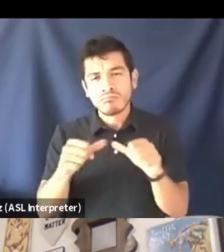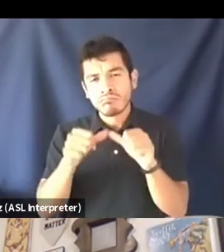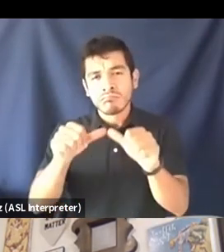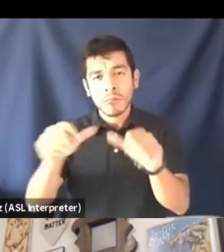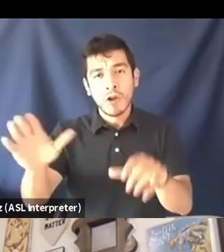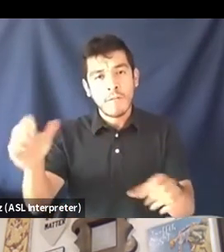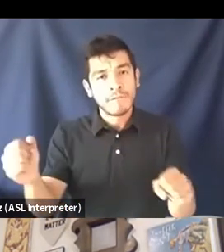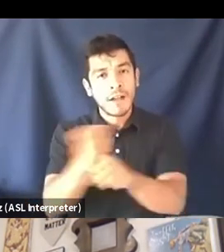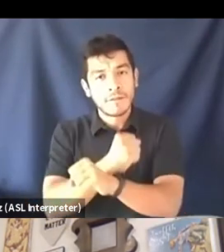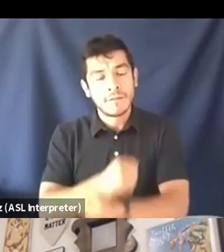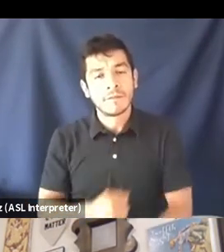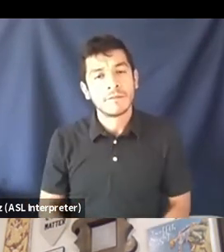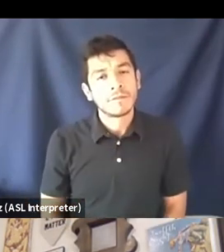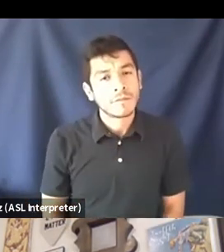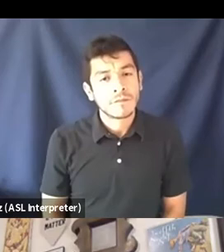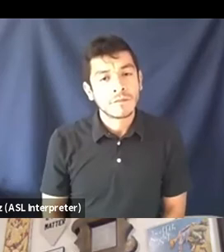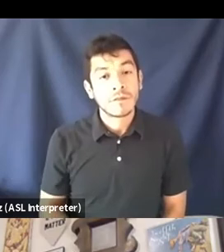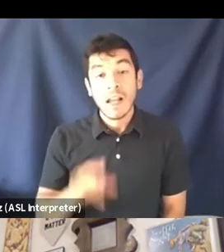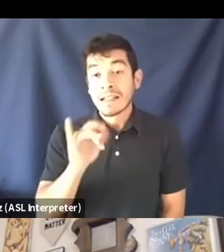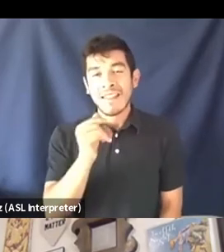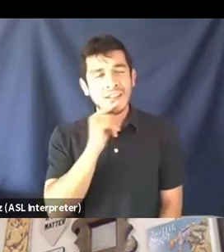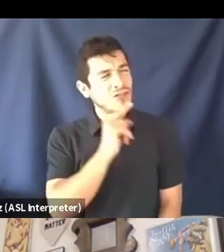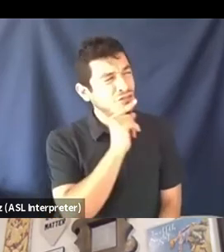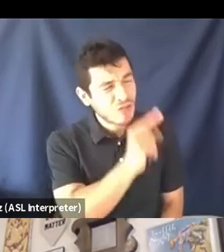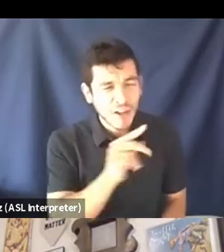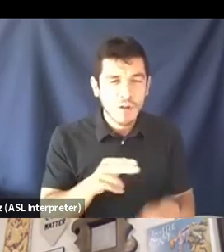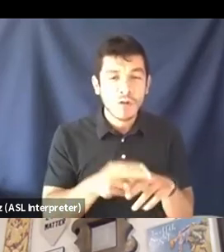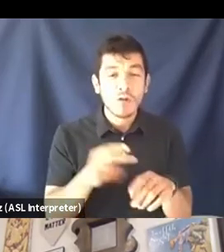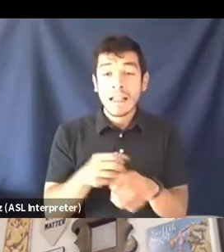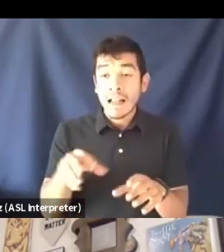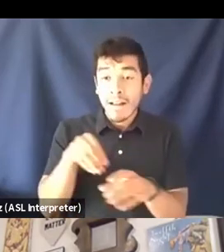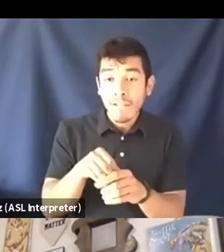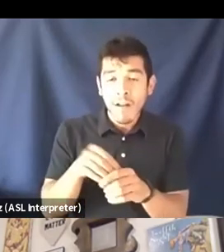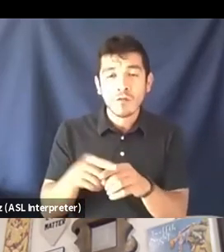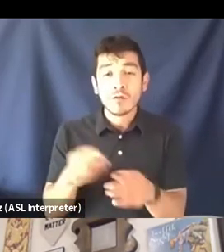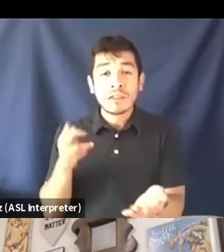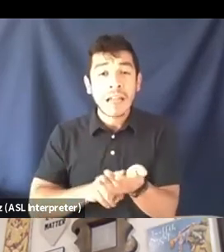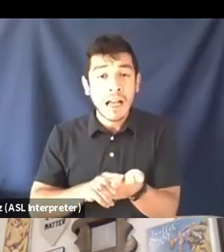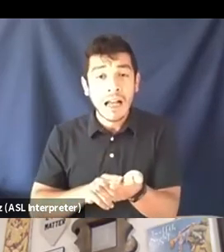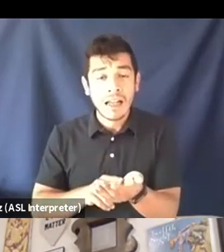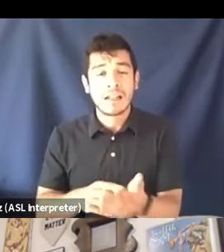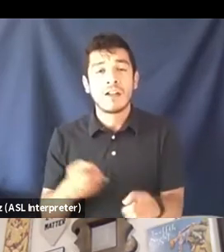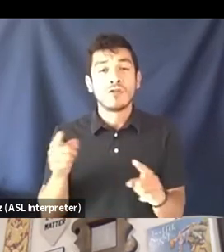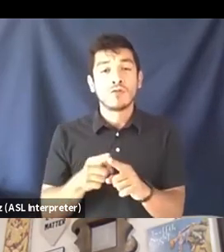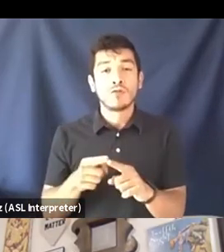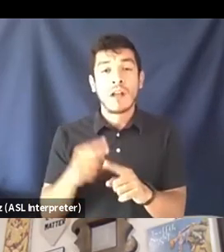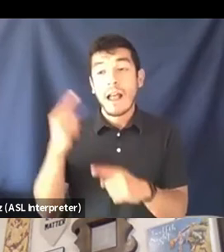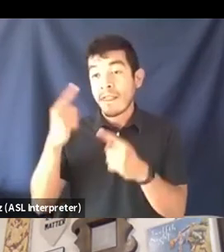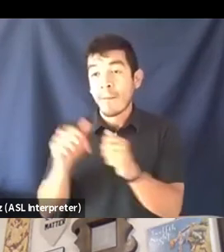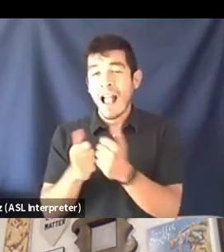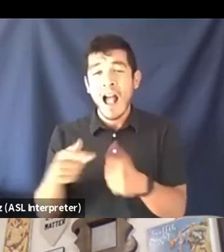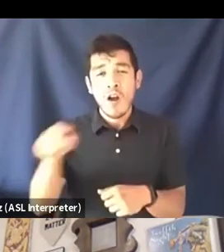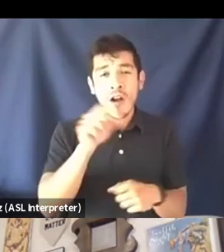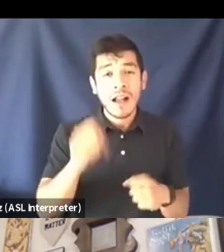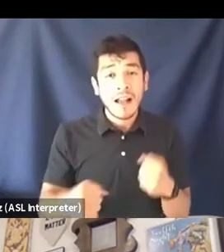going. Sure. To get involved, to do screenings, to sign the petition, to think about how your